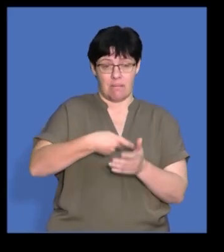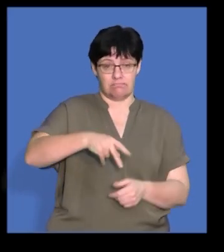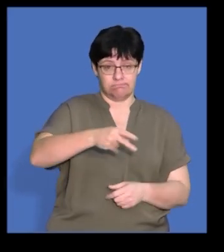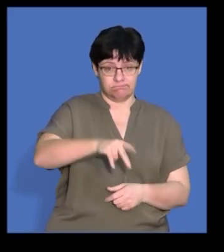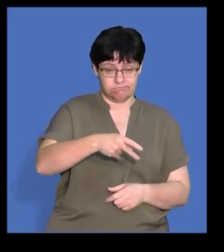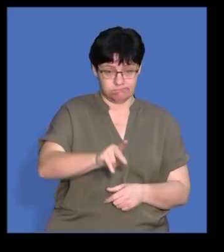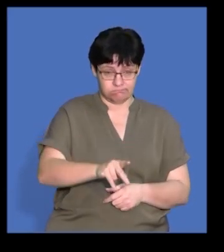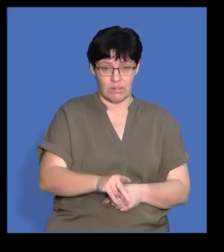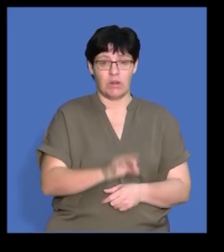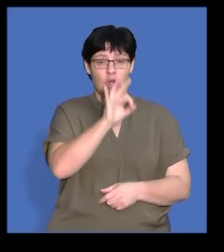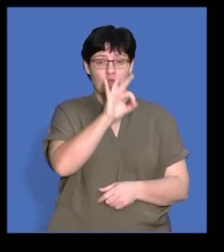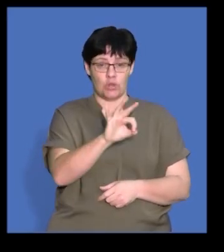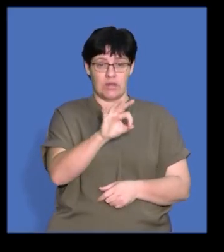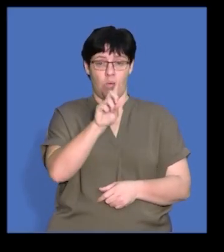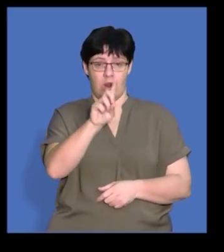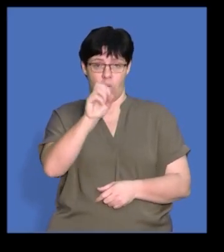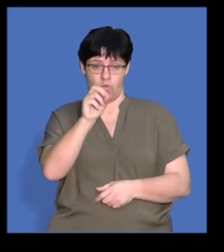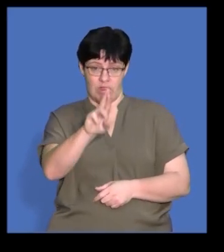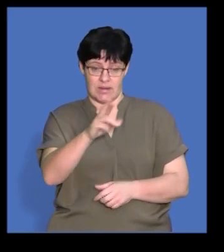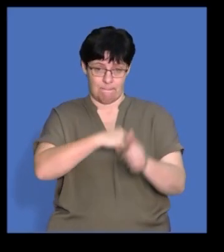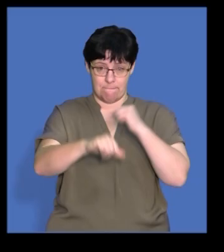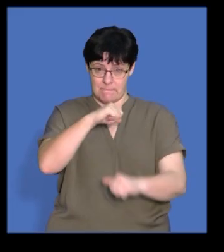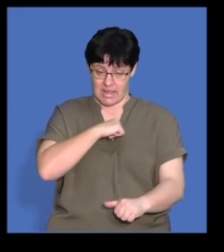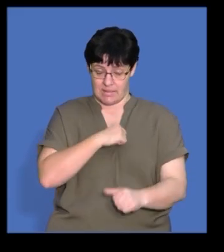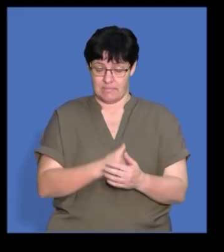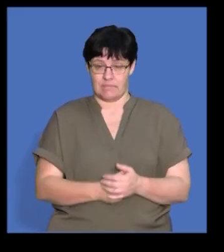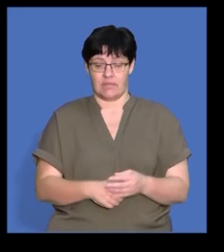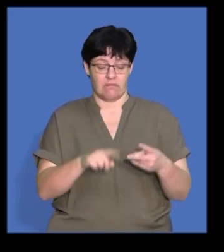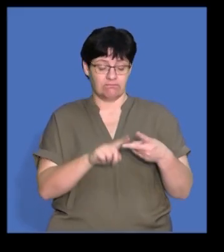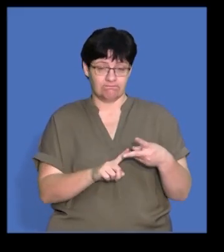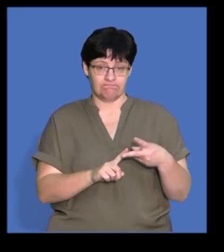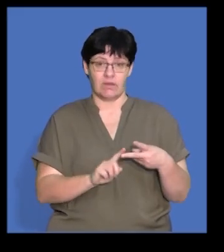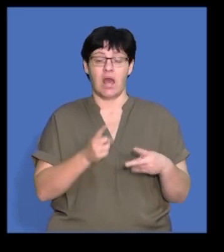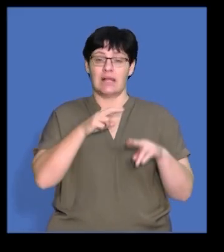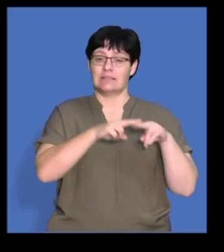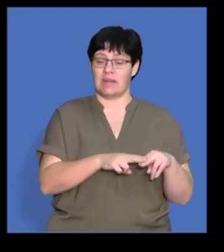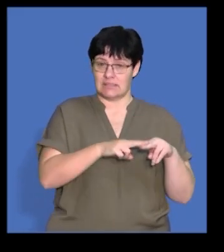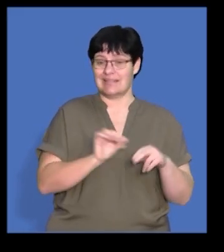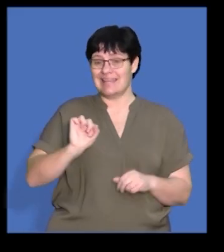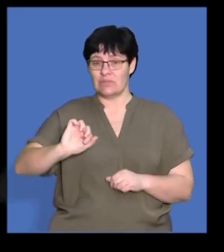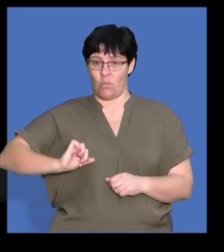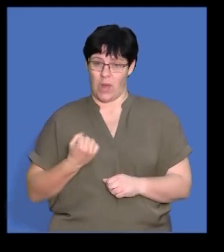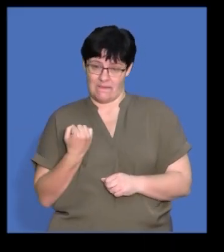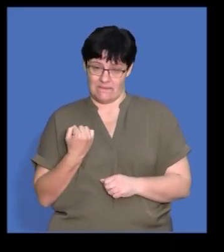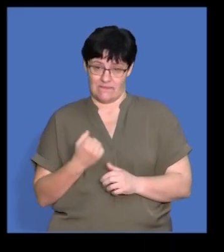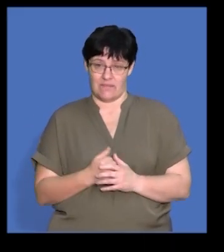contributions, it's 310 Rand. Then for his first dependent, now that's his wife,